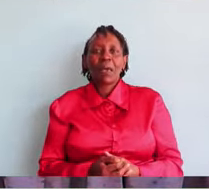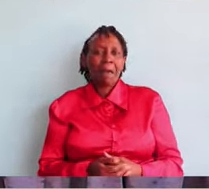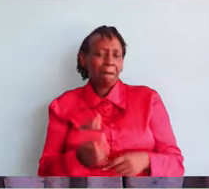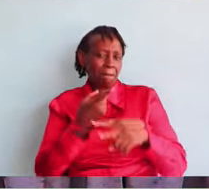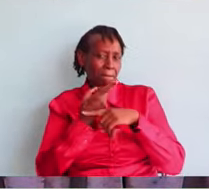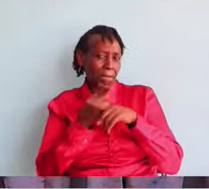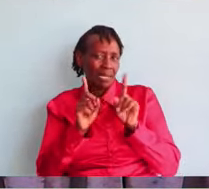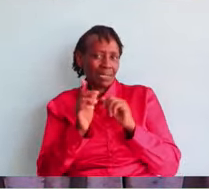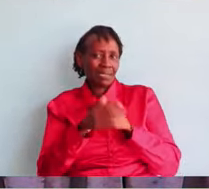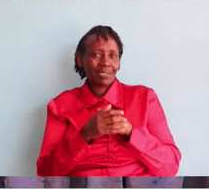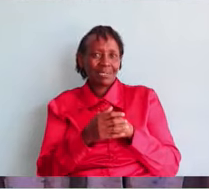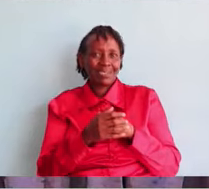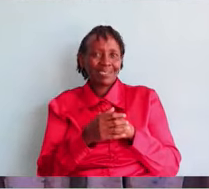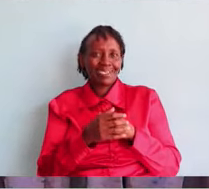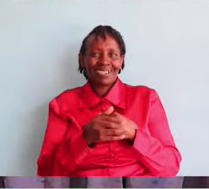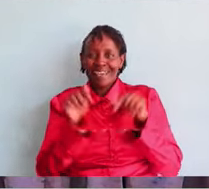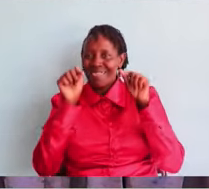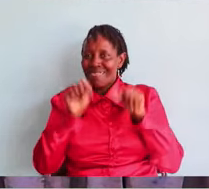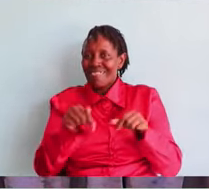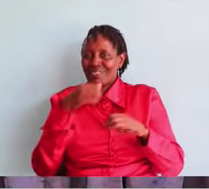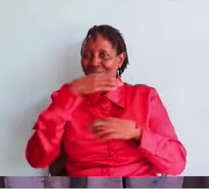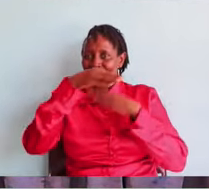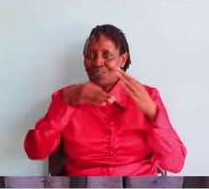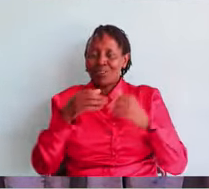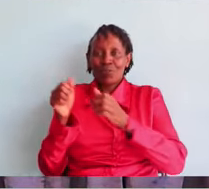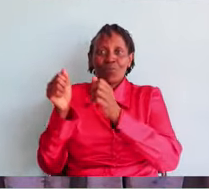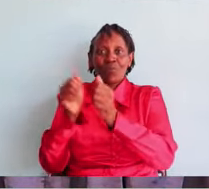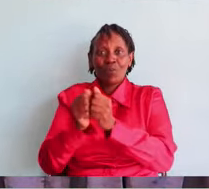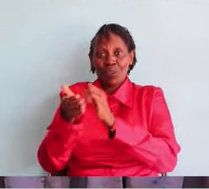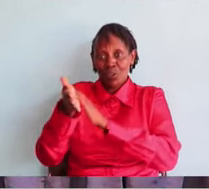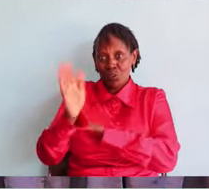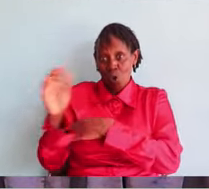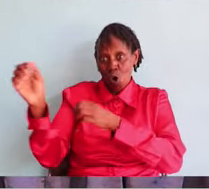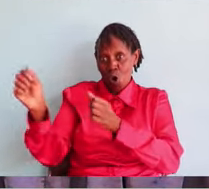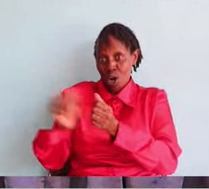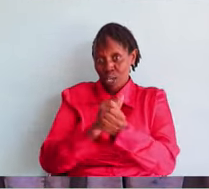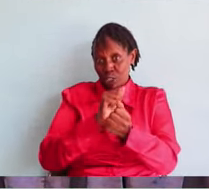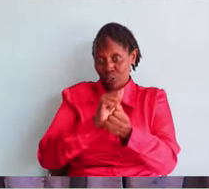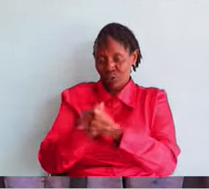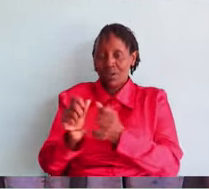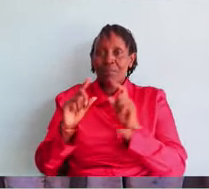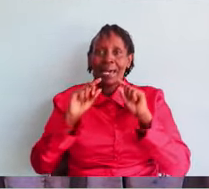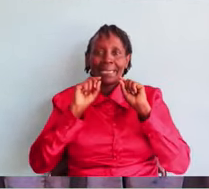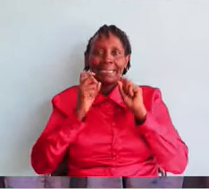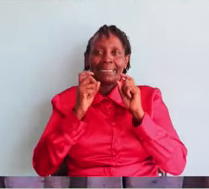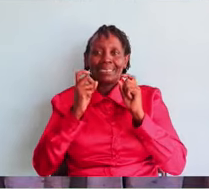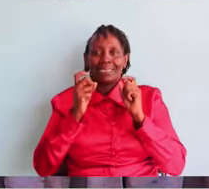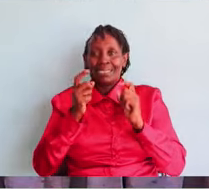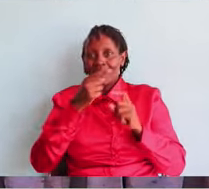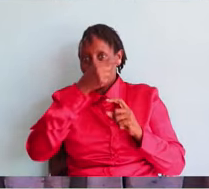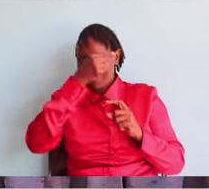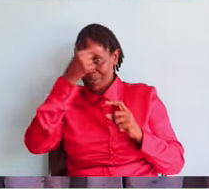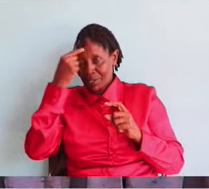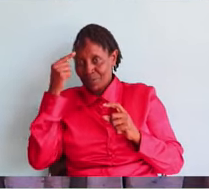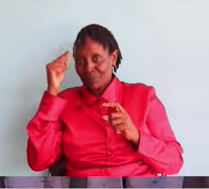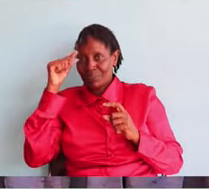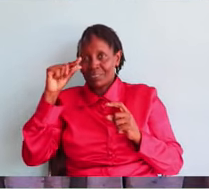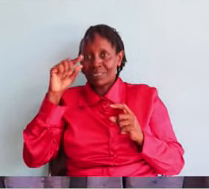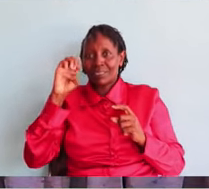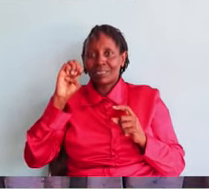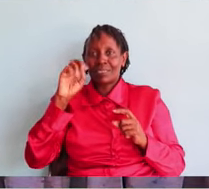Unfortunately, this fellowship with God and with each other was destroyed by sin. Because in Genesis 3,